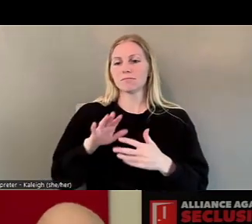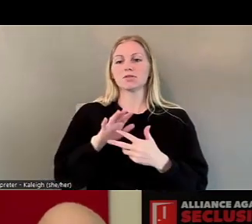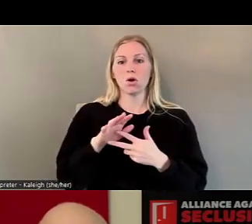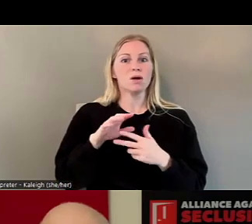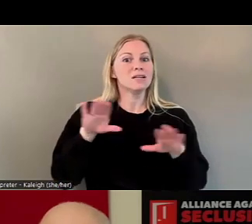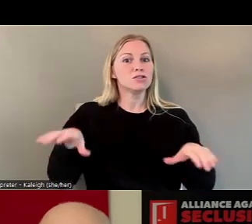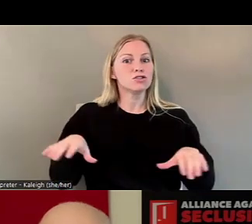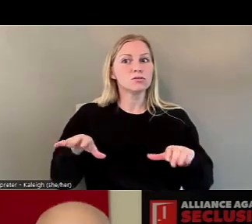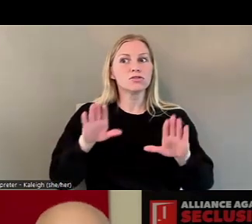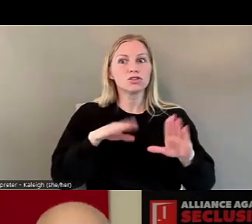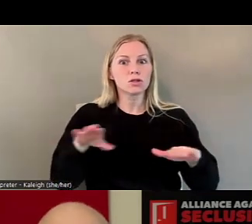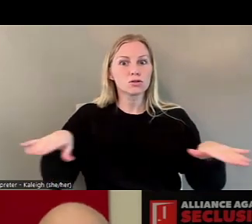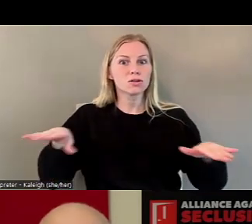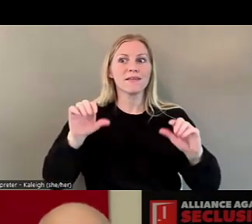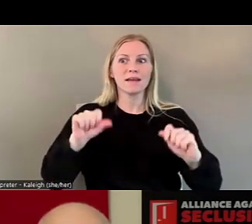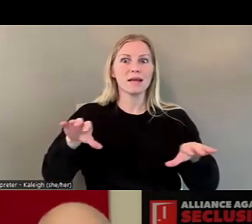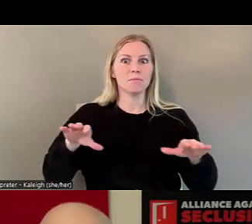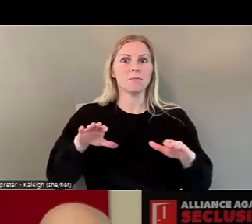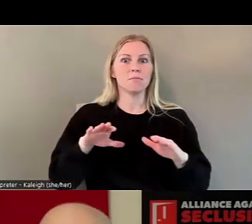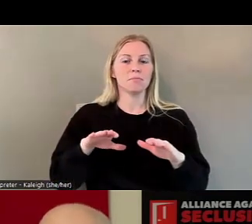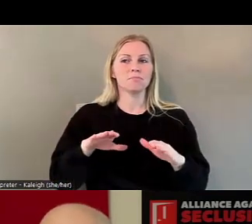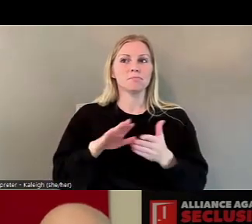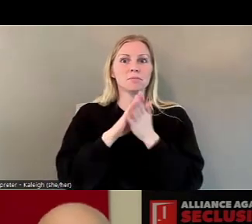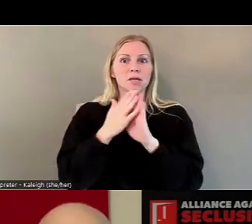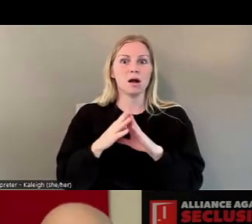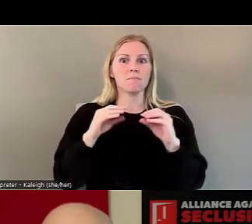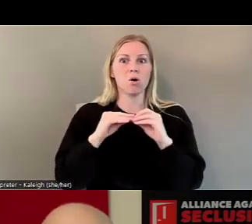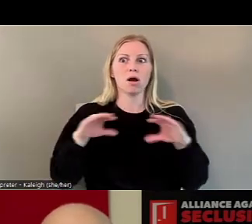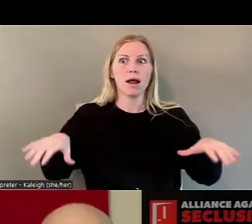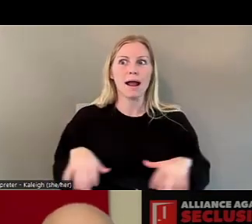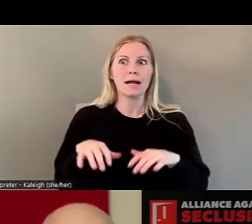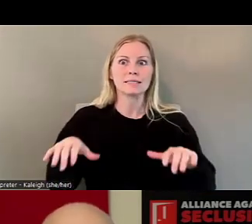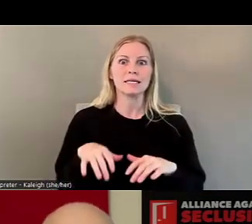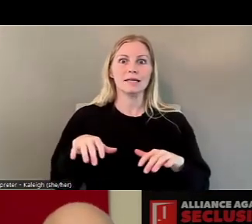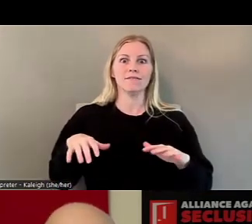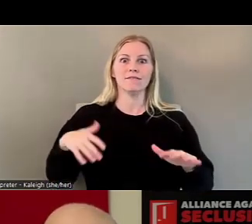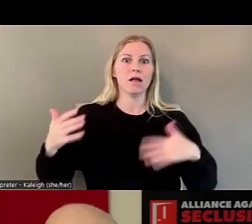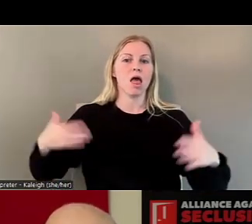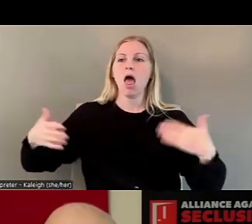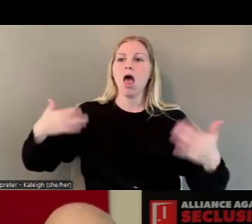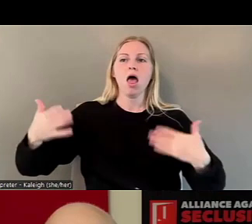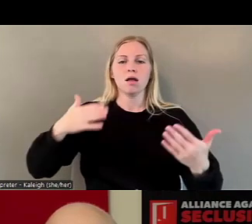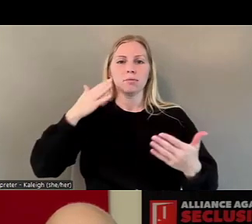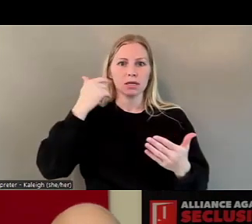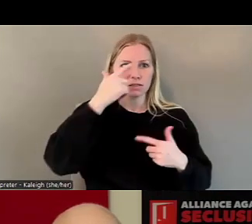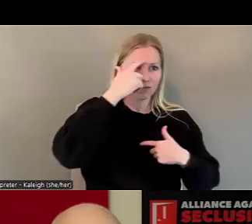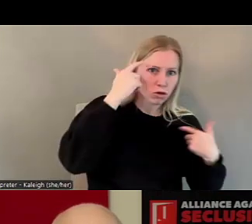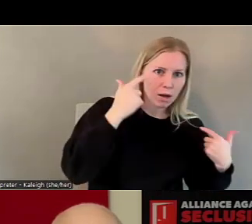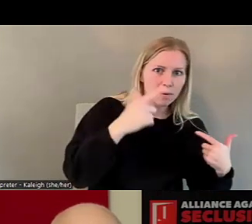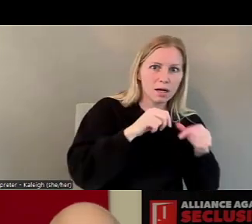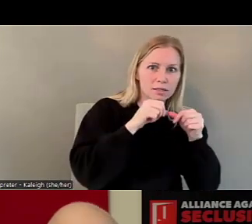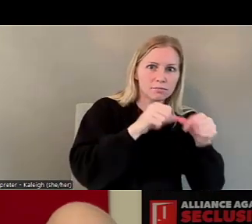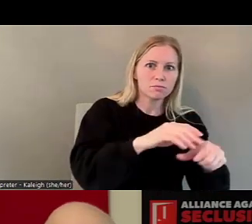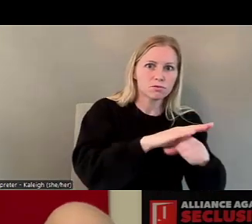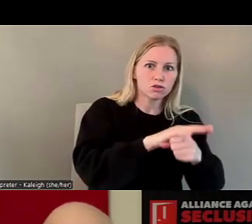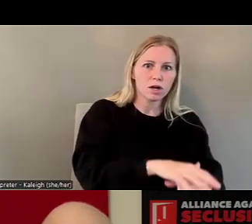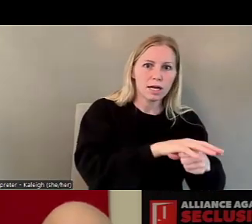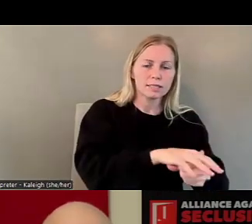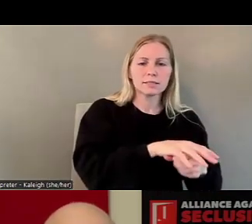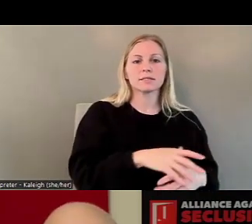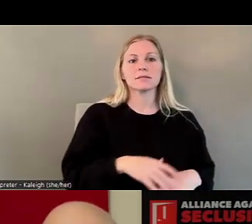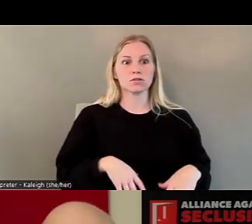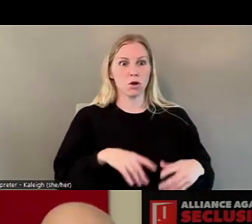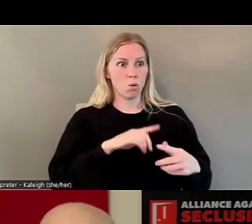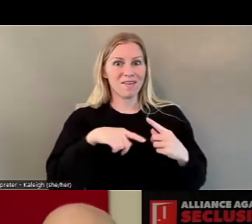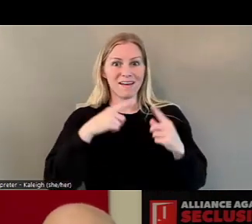active due to trauma and due to prolonged stress. And when that happens, you might begin to see more